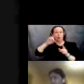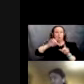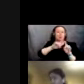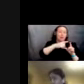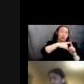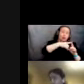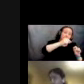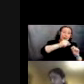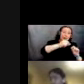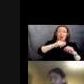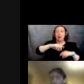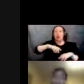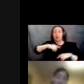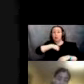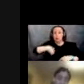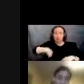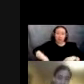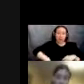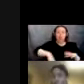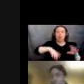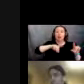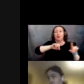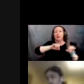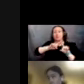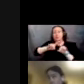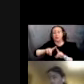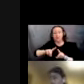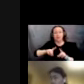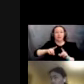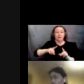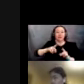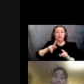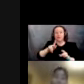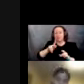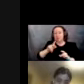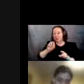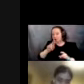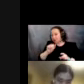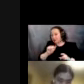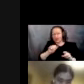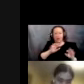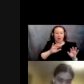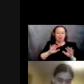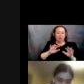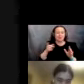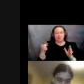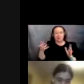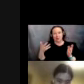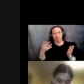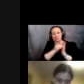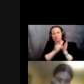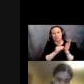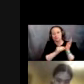actually been Japanese, might have been Chinese, Korean, et cetera. And so